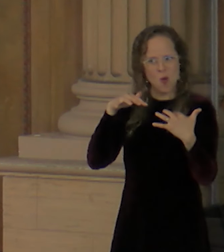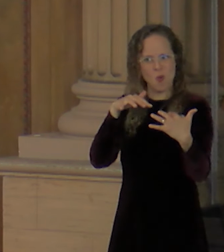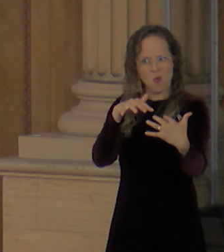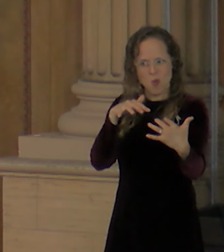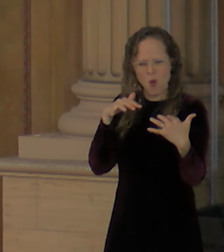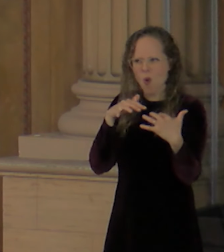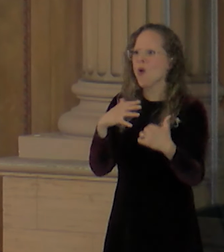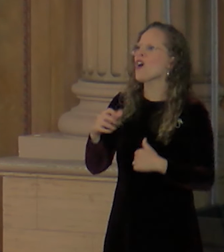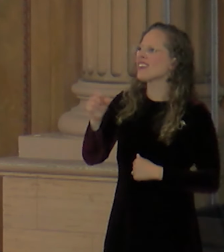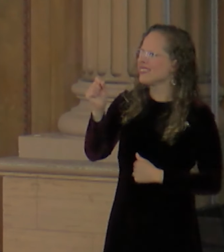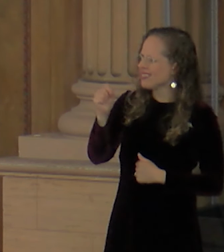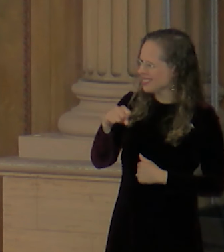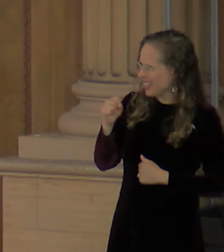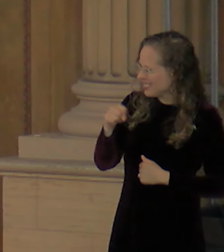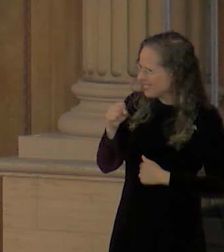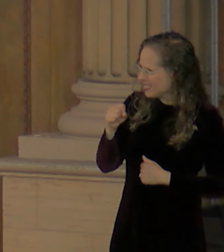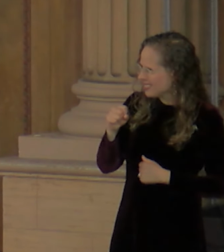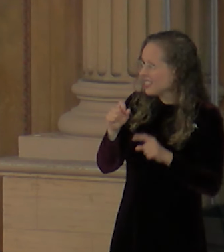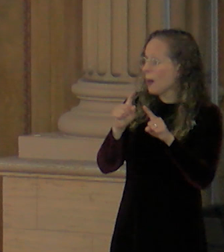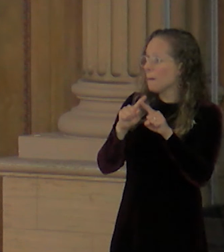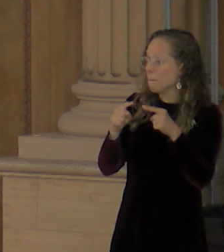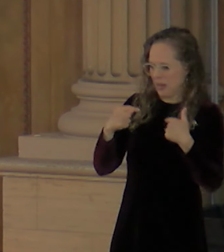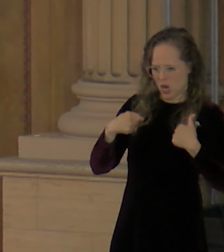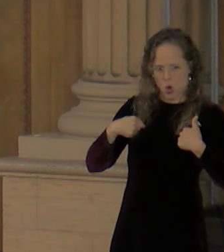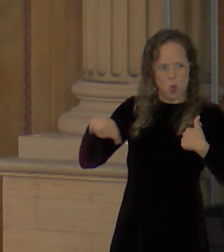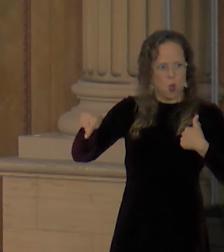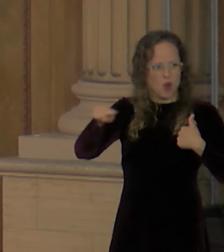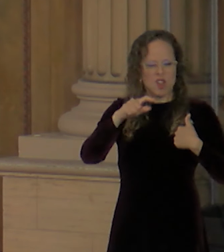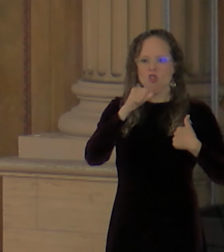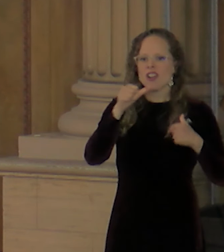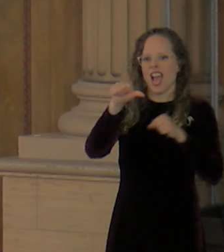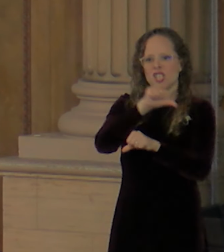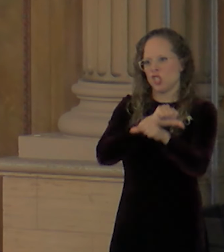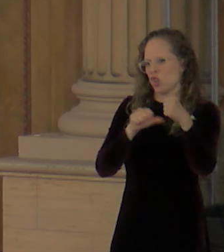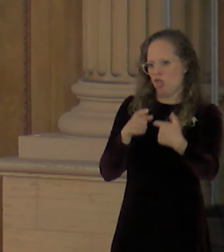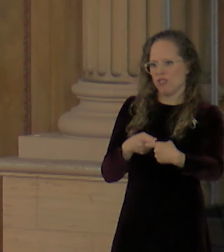coming, but we're not the enemies of one another.